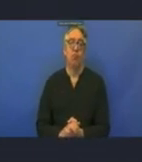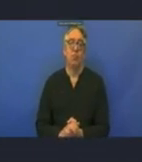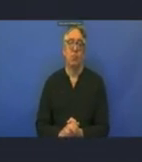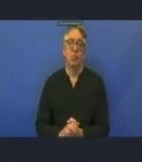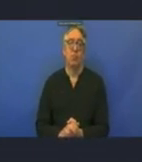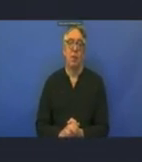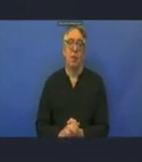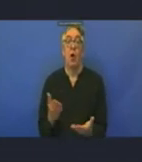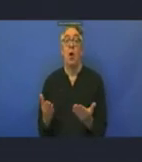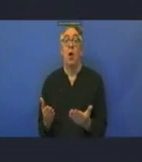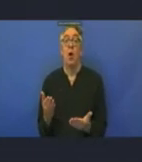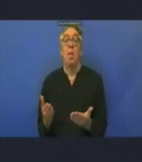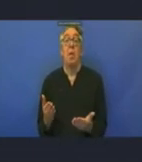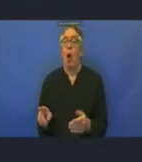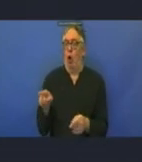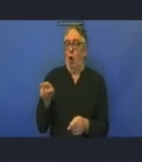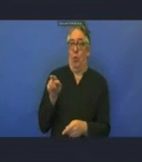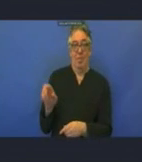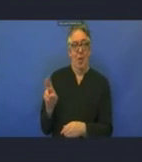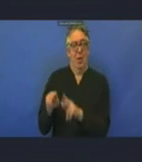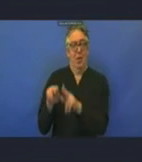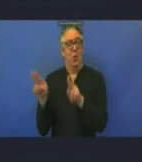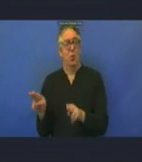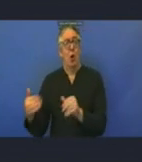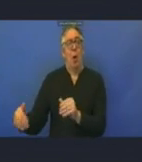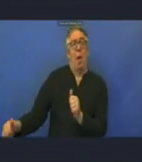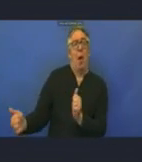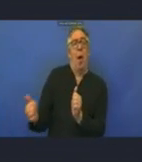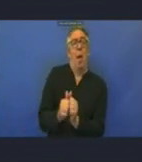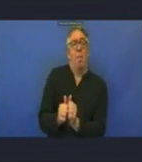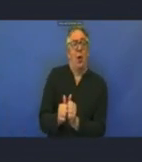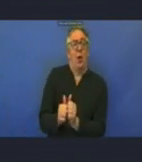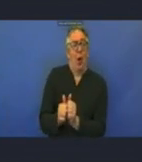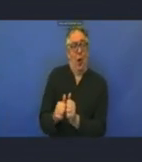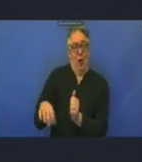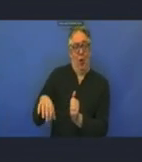even if no partner is involved is based in the country in question.